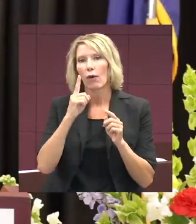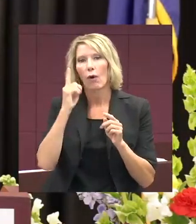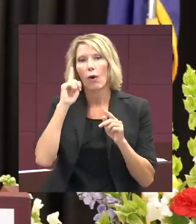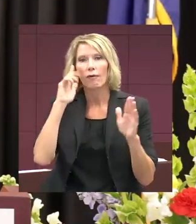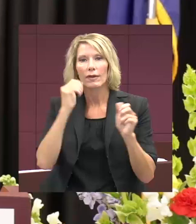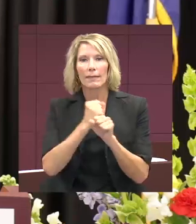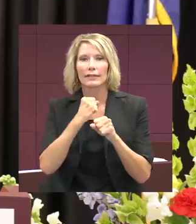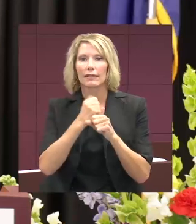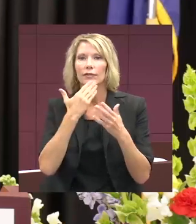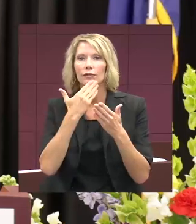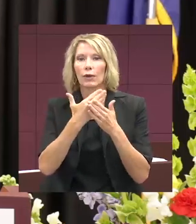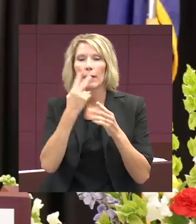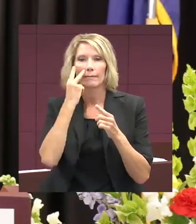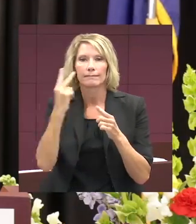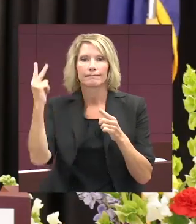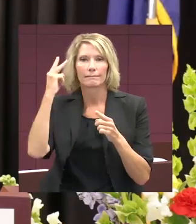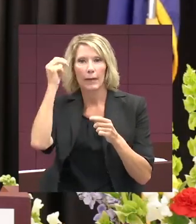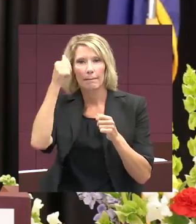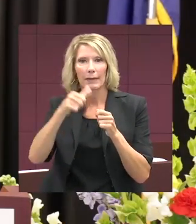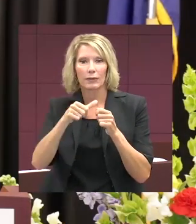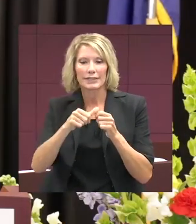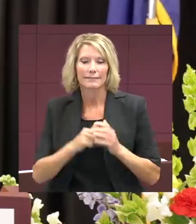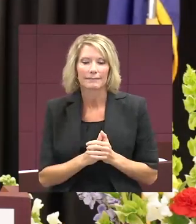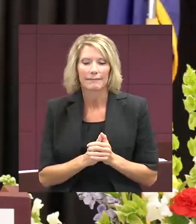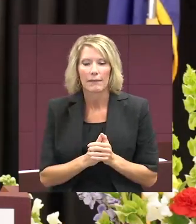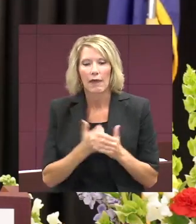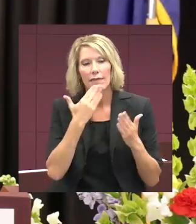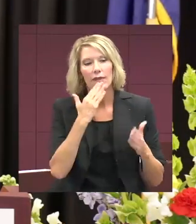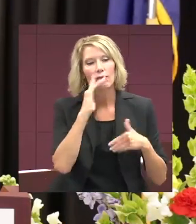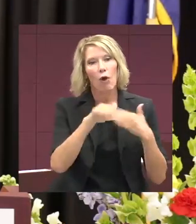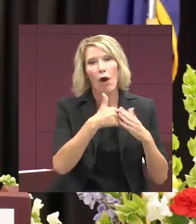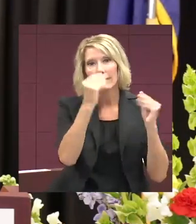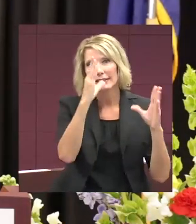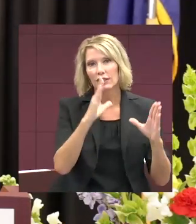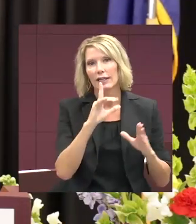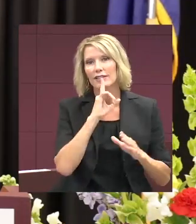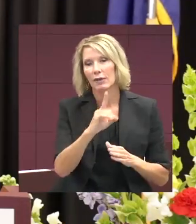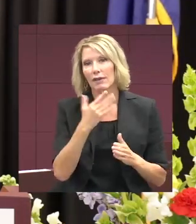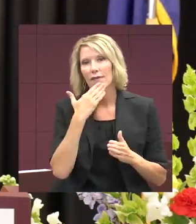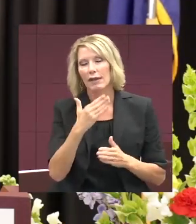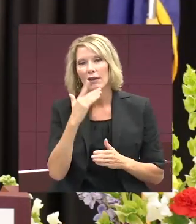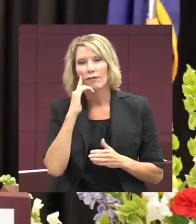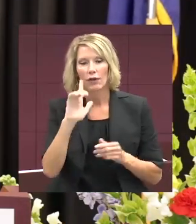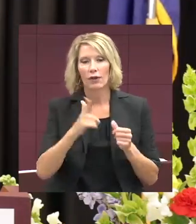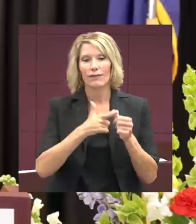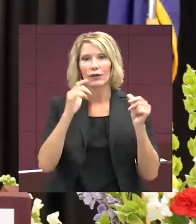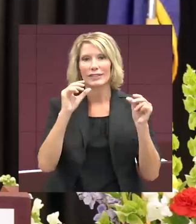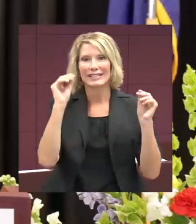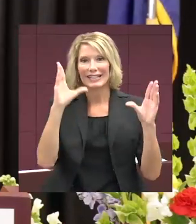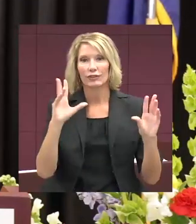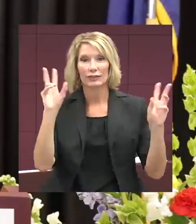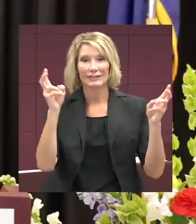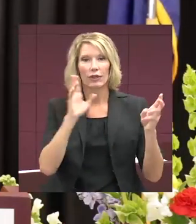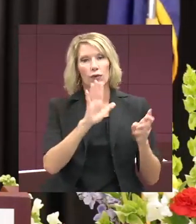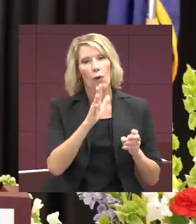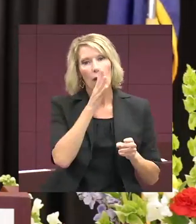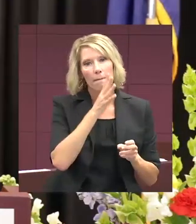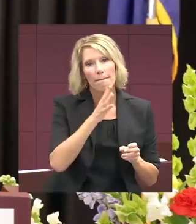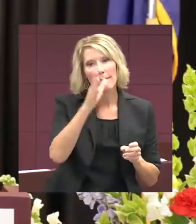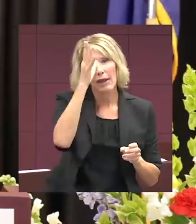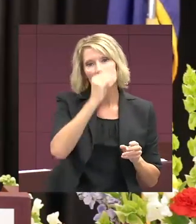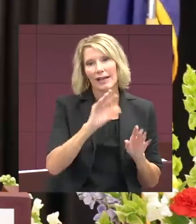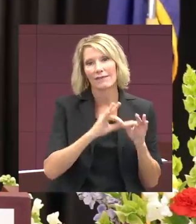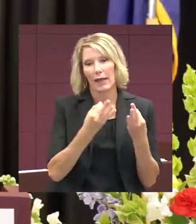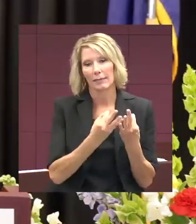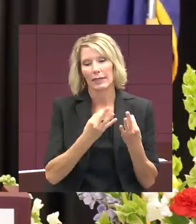at all. Thanks to these teachers, all of them. And especially thank you to your first teachers, your parents and family